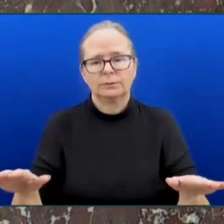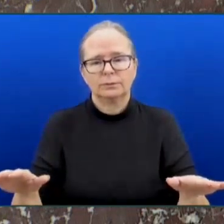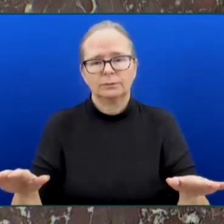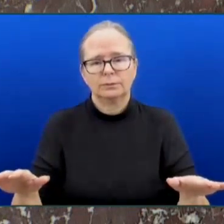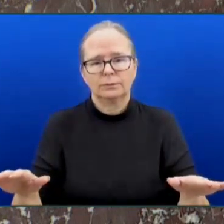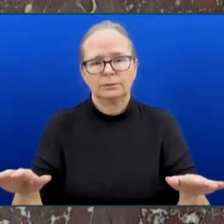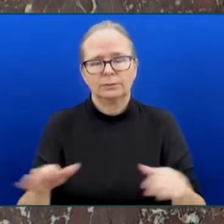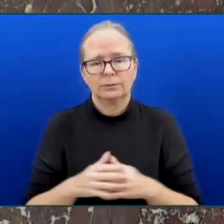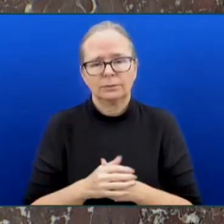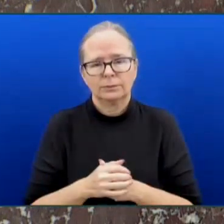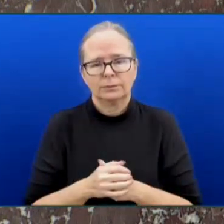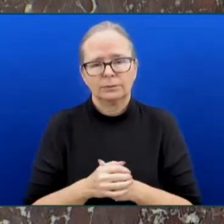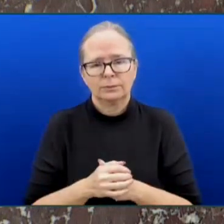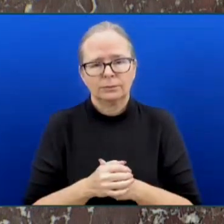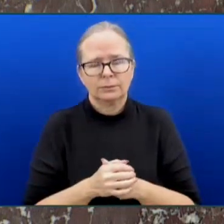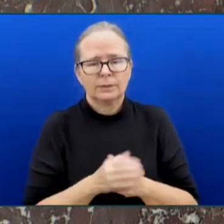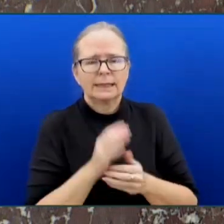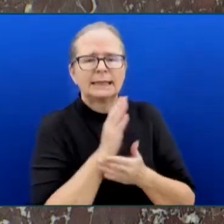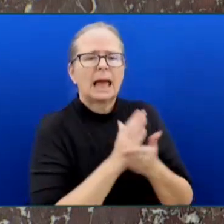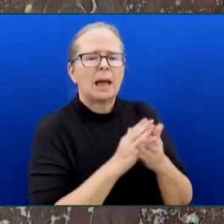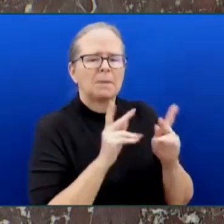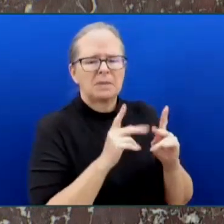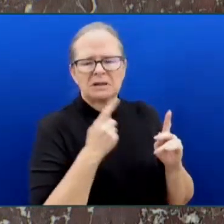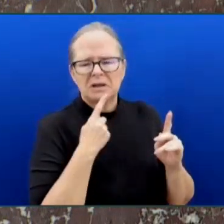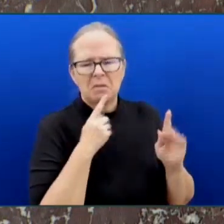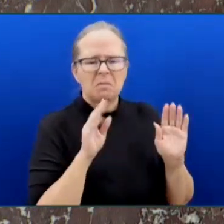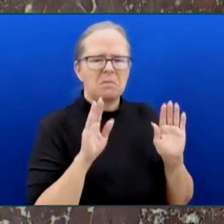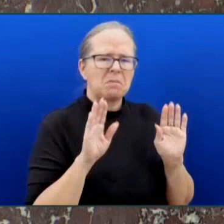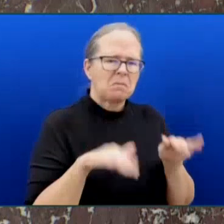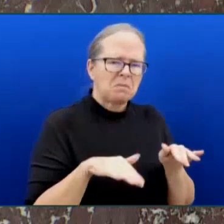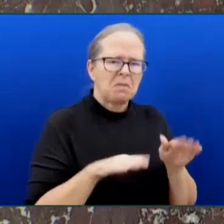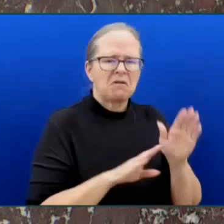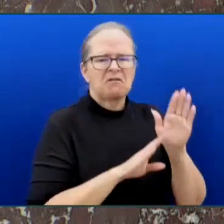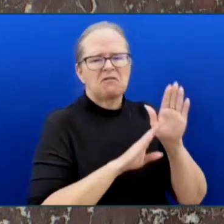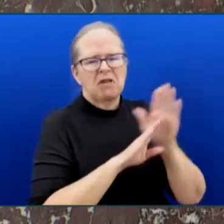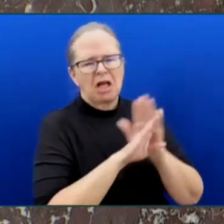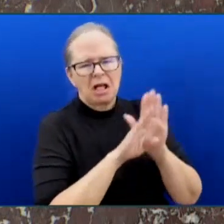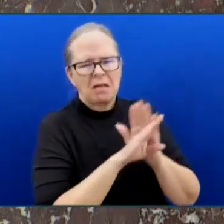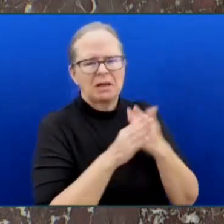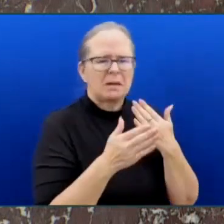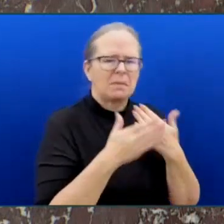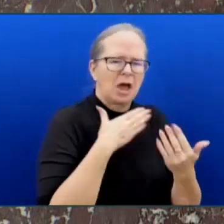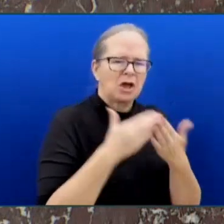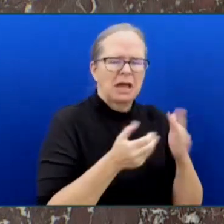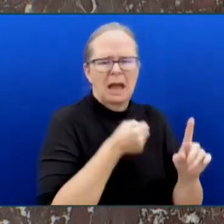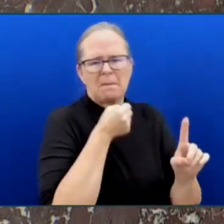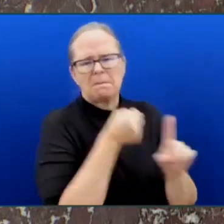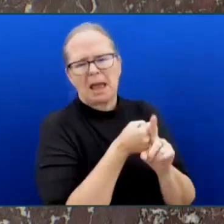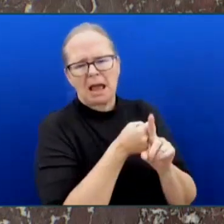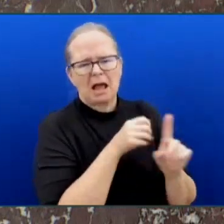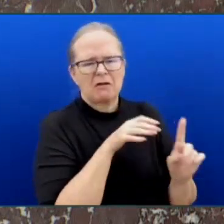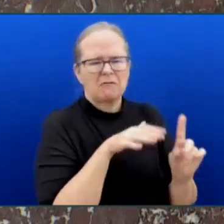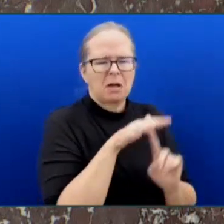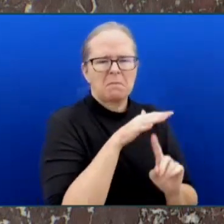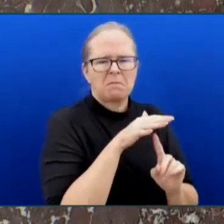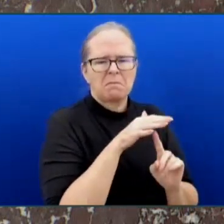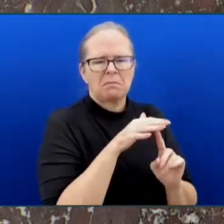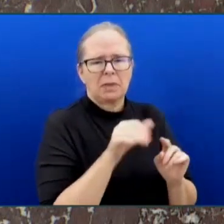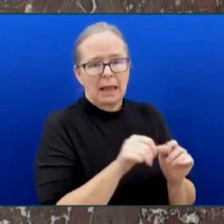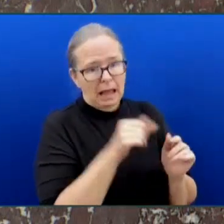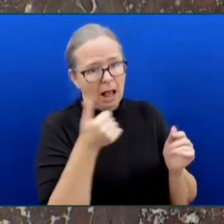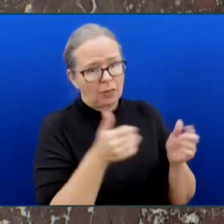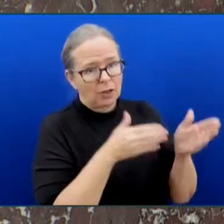the environmental cost. There are other people who say you can't develop certain resources because you